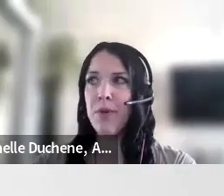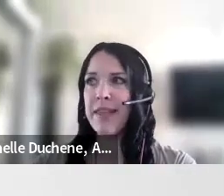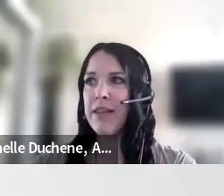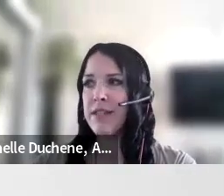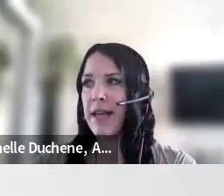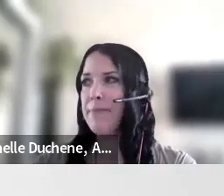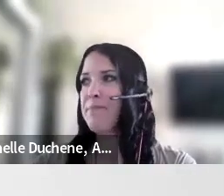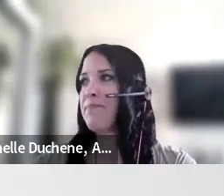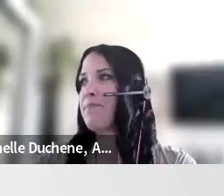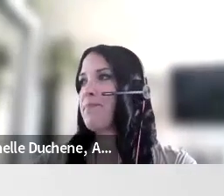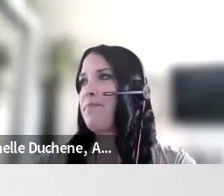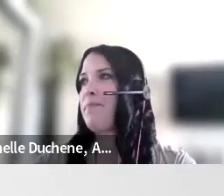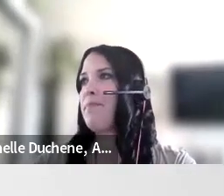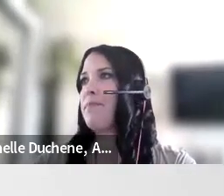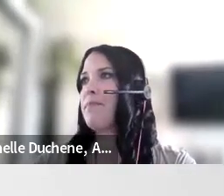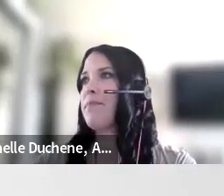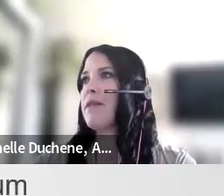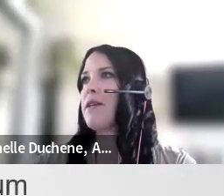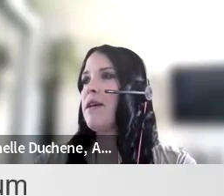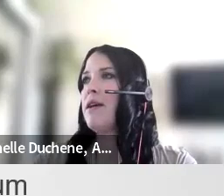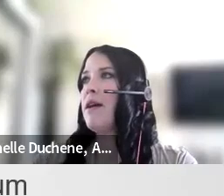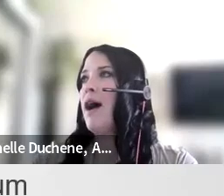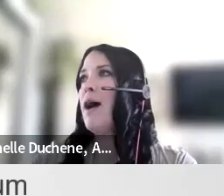vendor number, what that looks like.